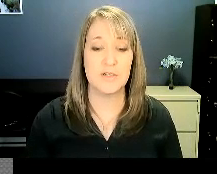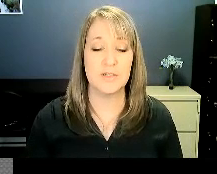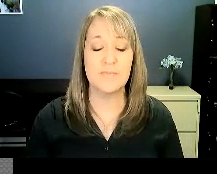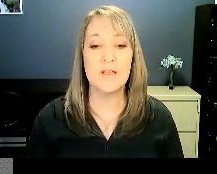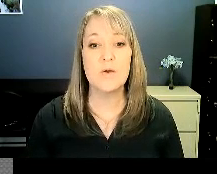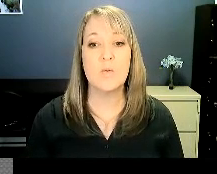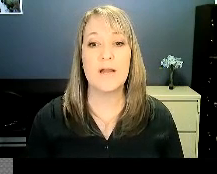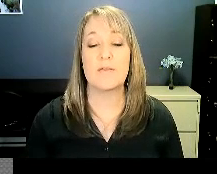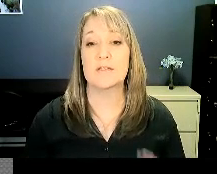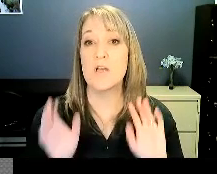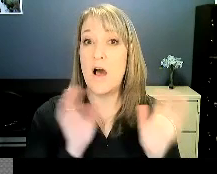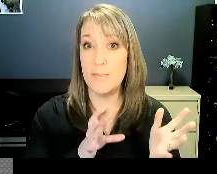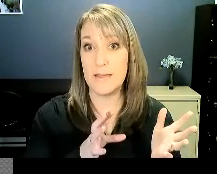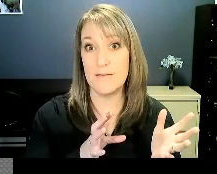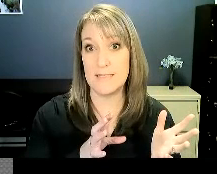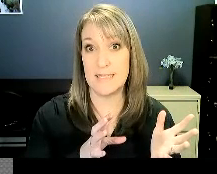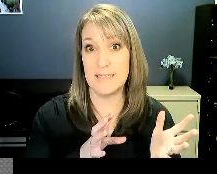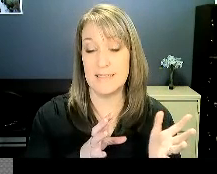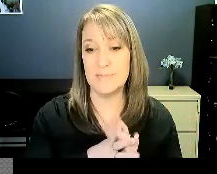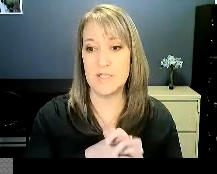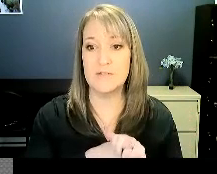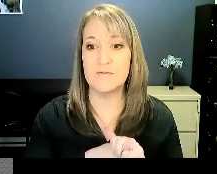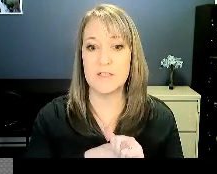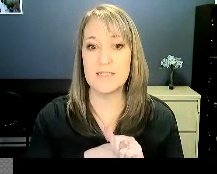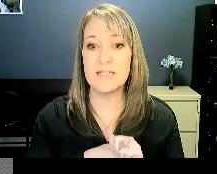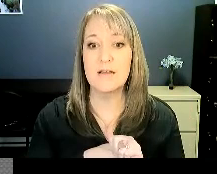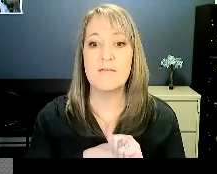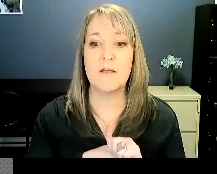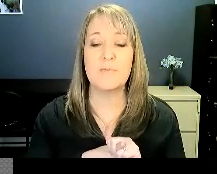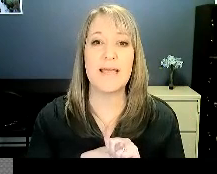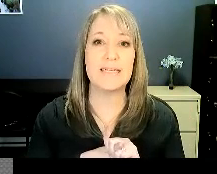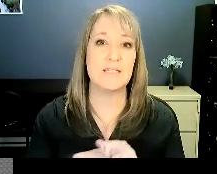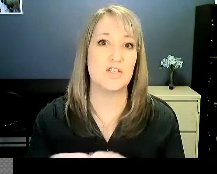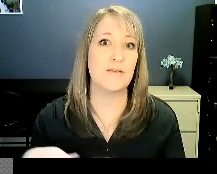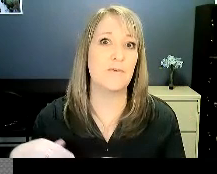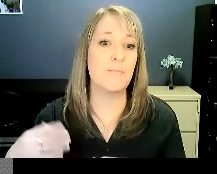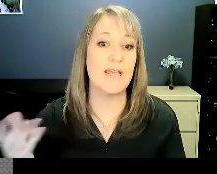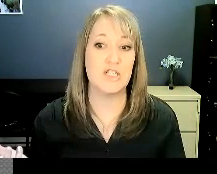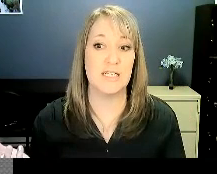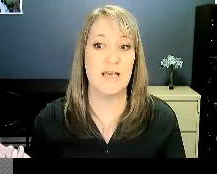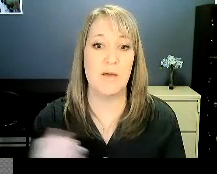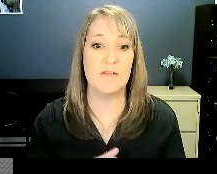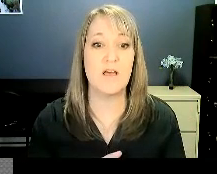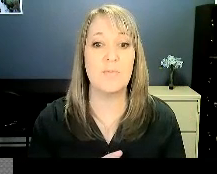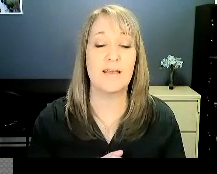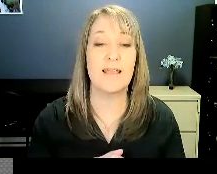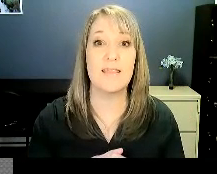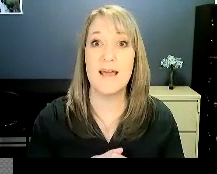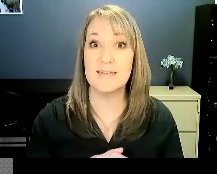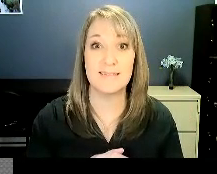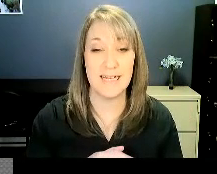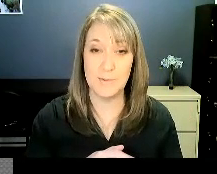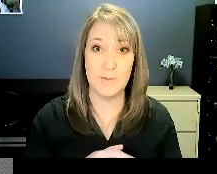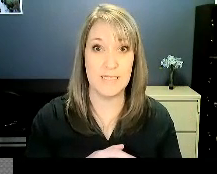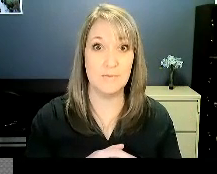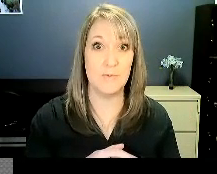sentence structure, where the topic of the sentence is mentioned first, followed by additional information about the topic. And that